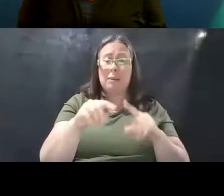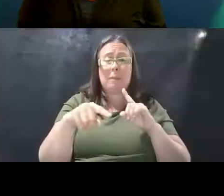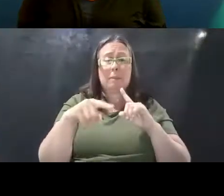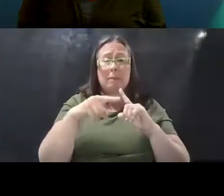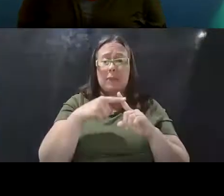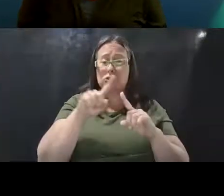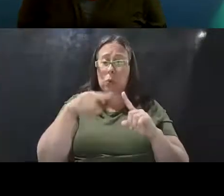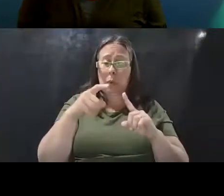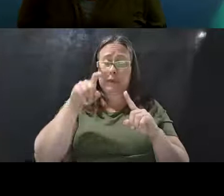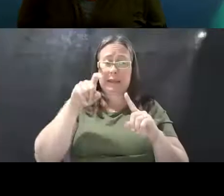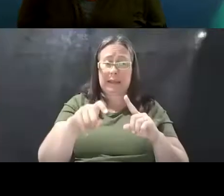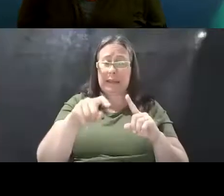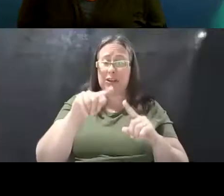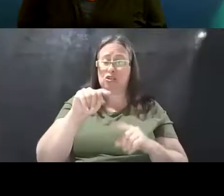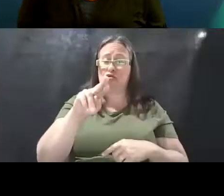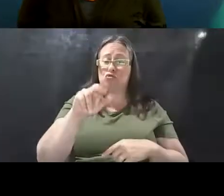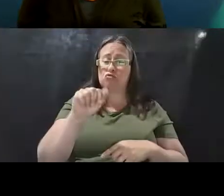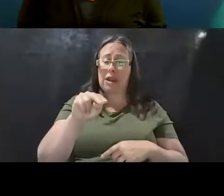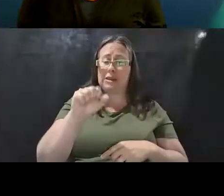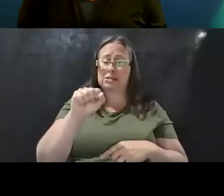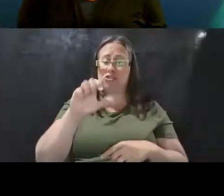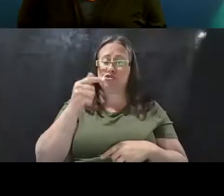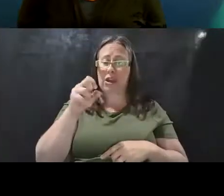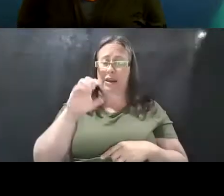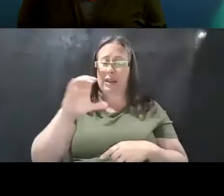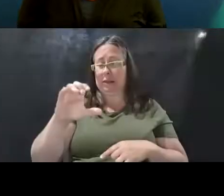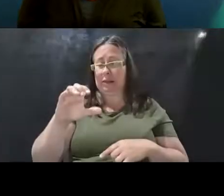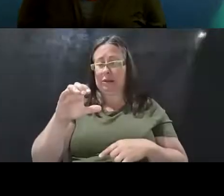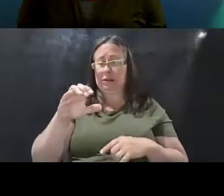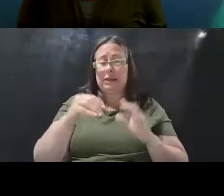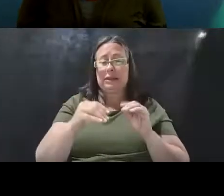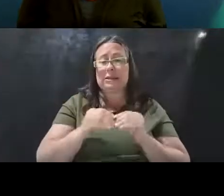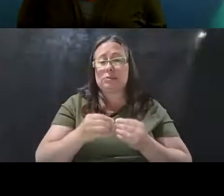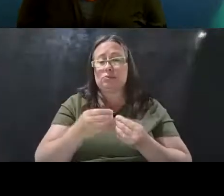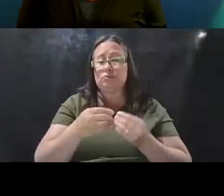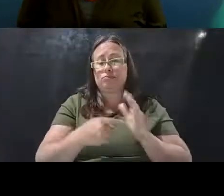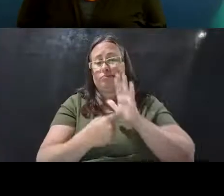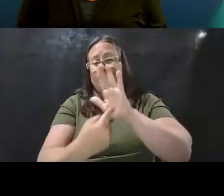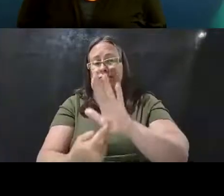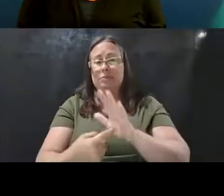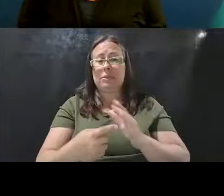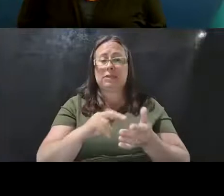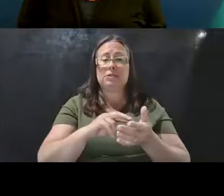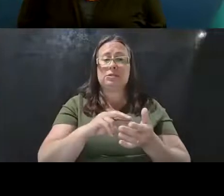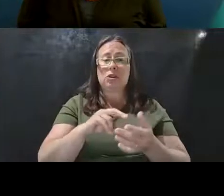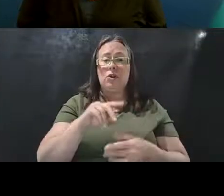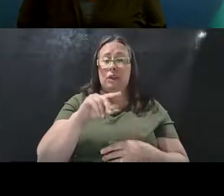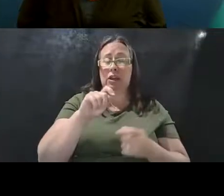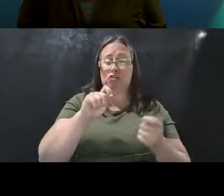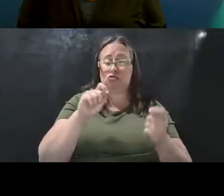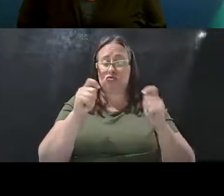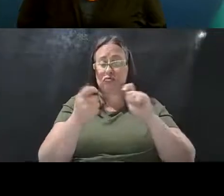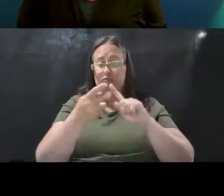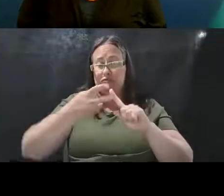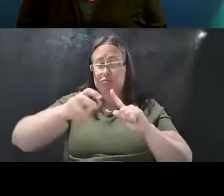transient expression of the protein over time. So in this case, they transvect in the RNA. So they